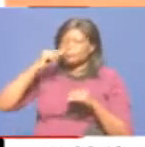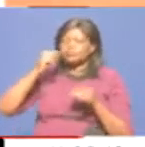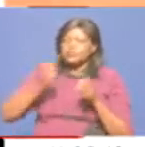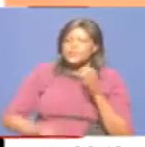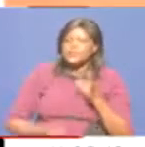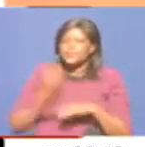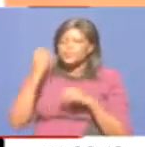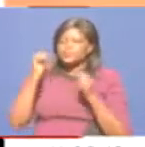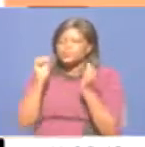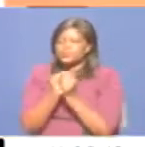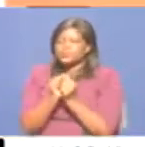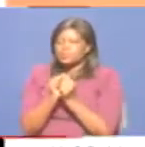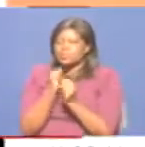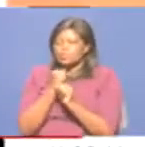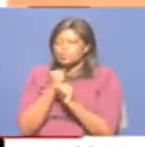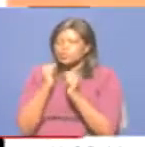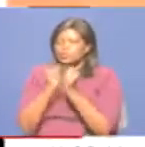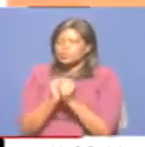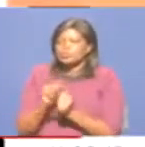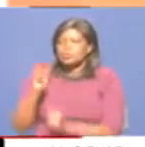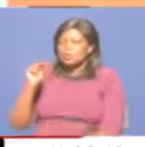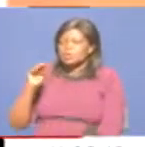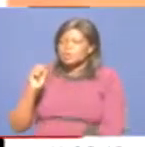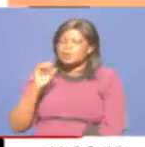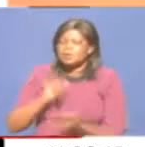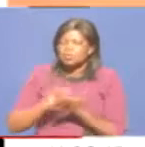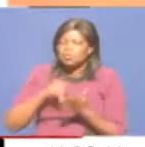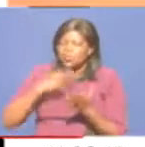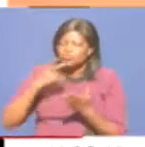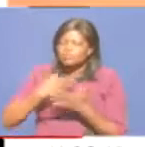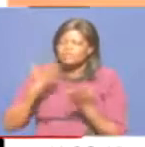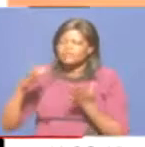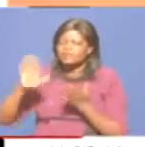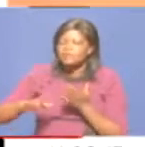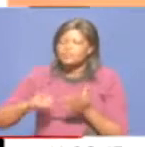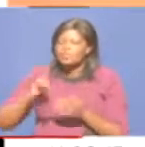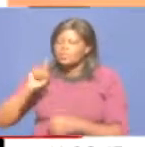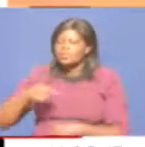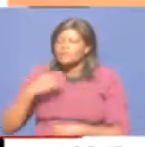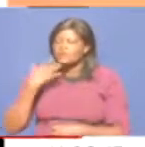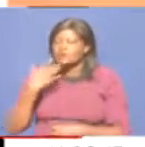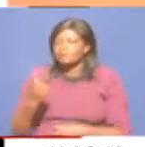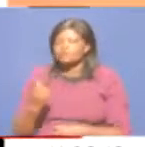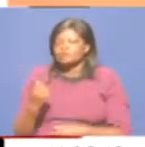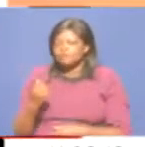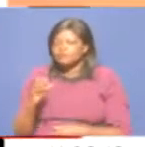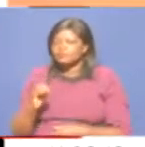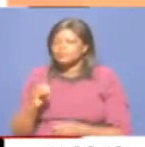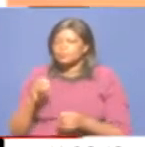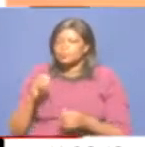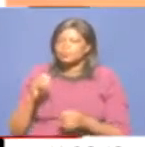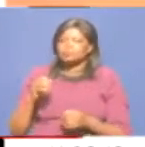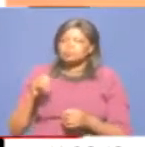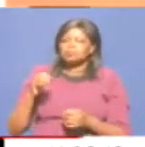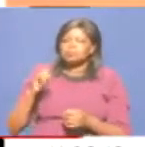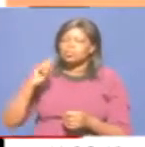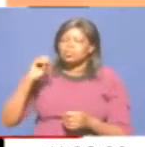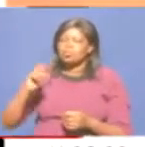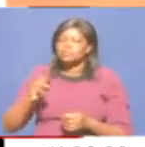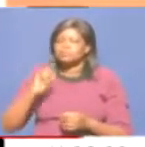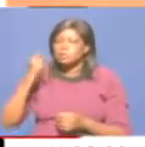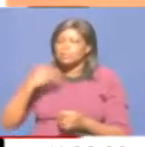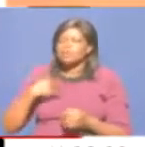That is what we would want to see in every ward. Imagine the 1,450 wards of Kenya, we have a level 4 hospital.